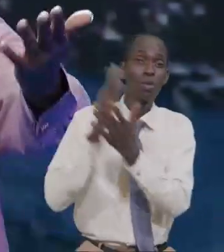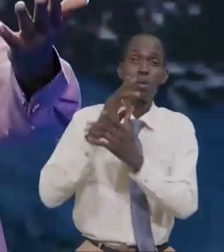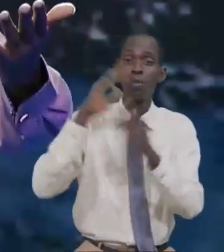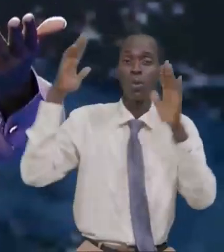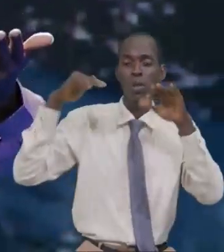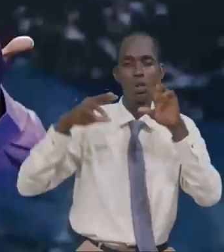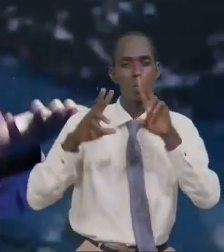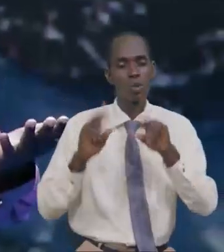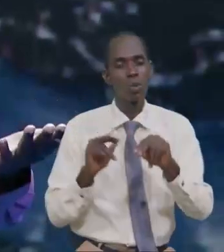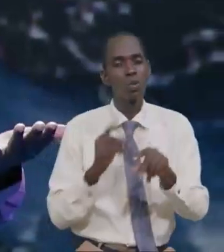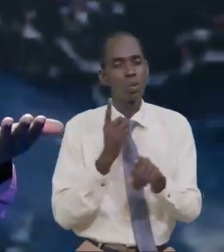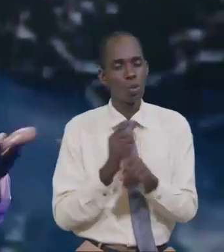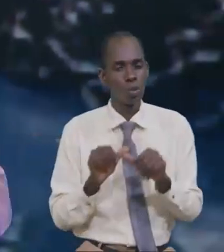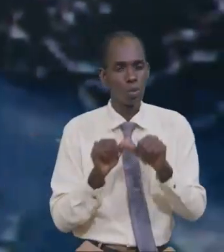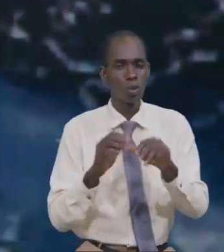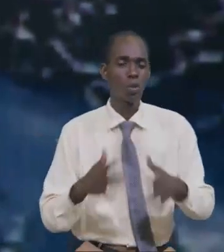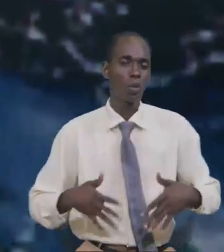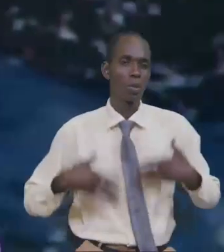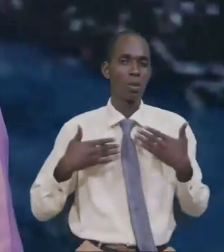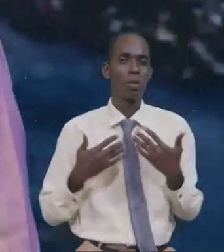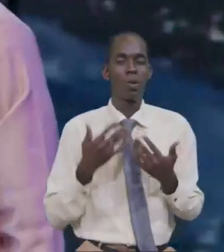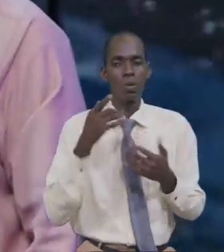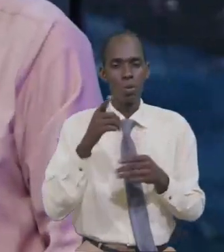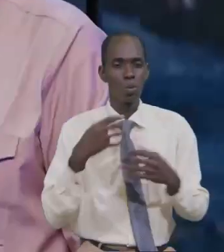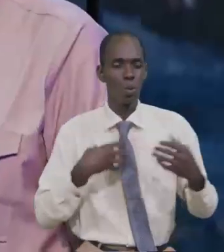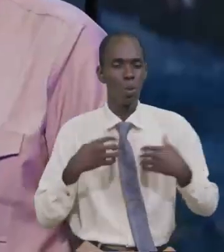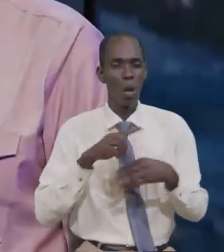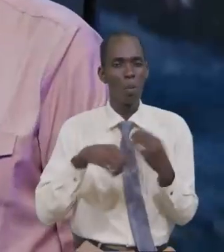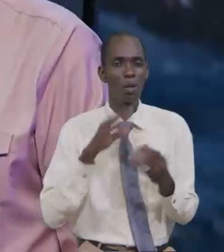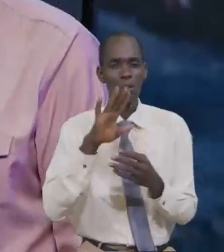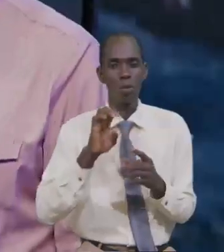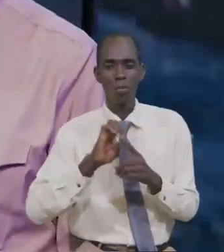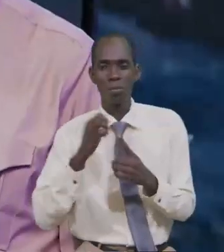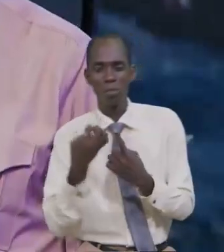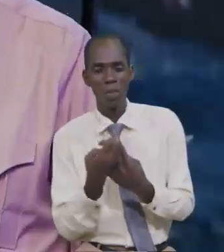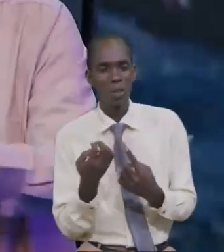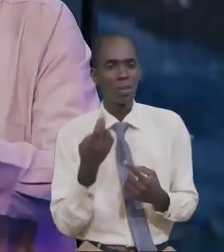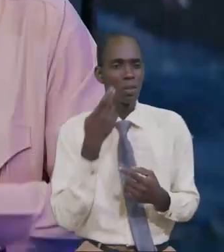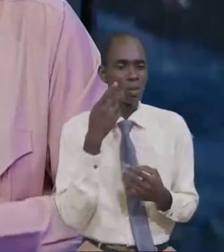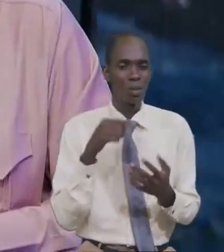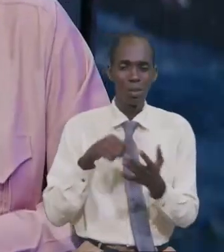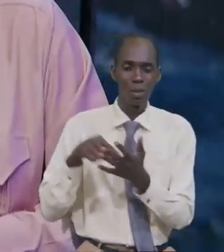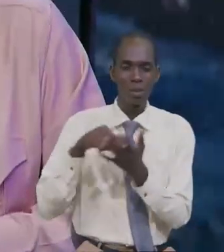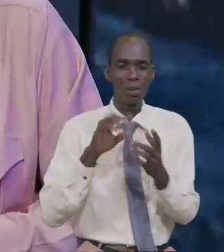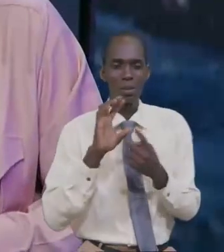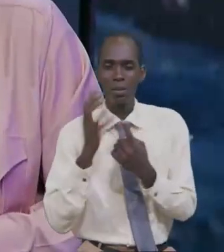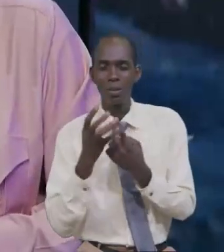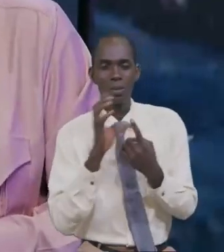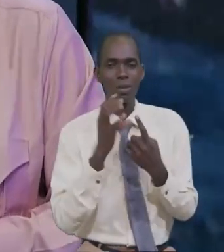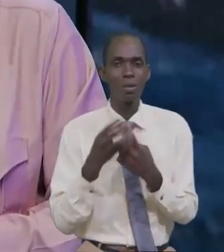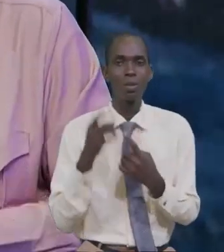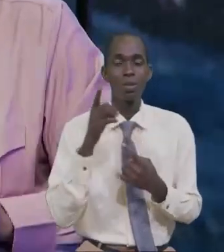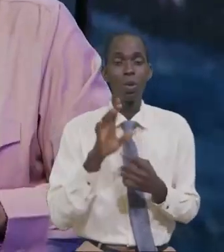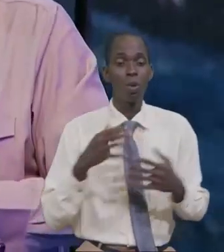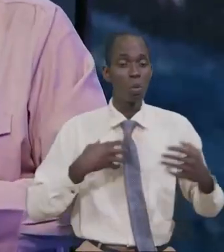all this condition, the complaint will not change anything. Why don't you just say, this is what I have. You give me a